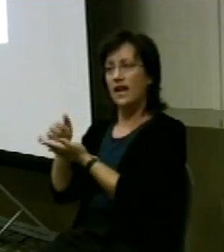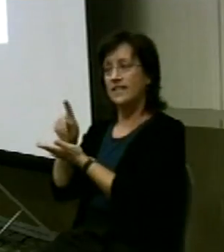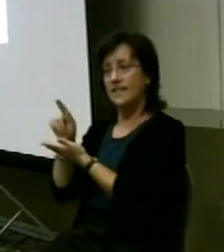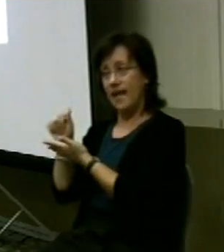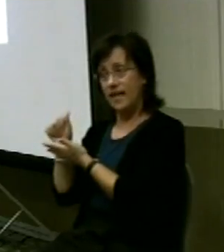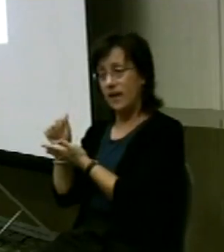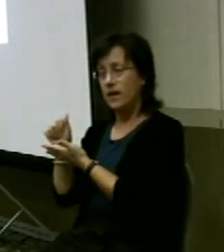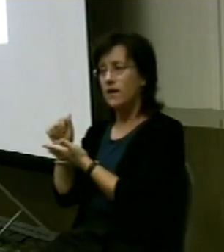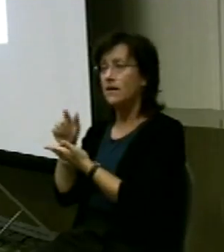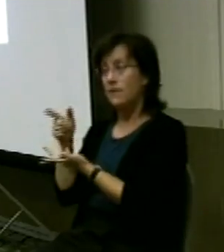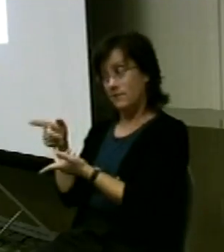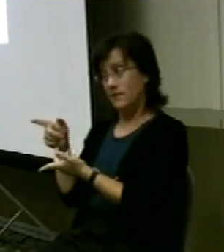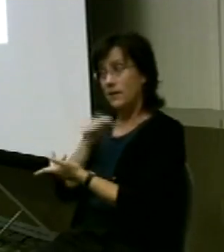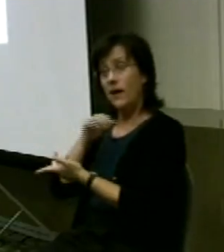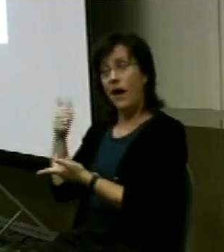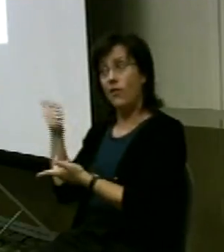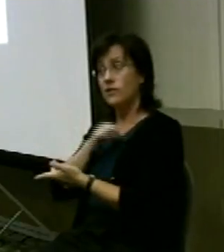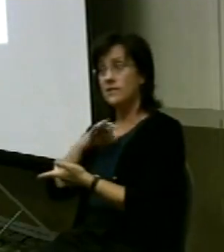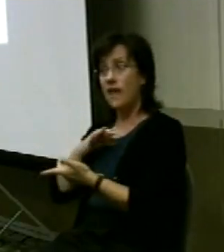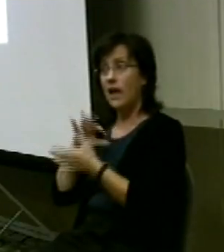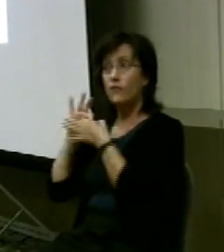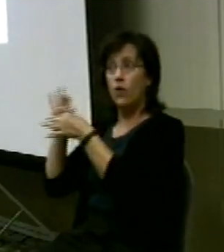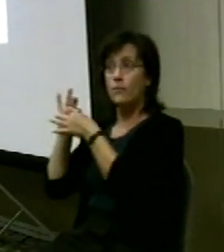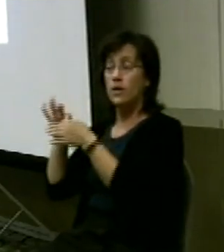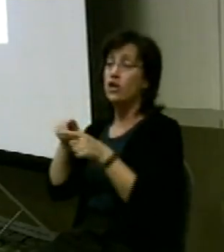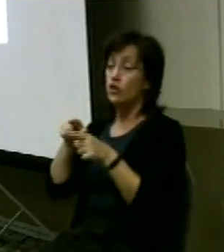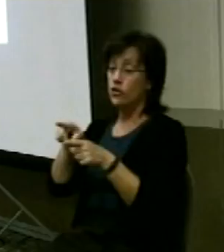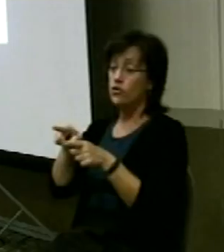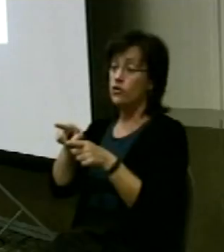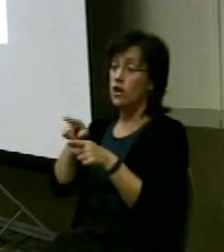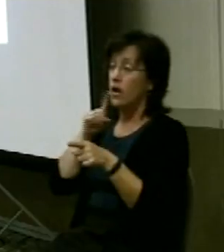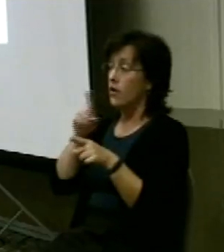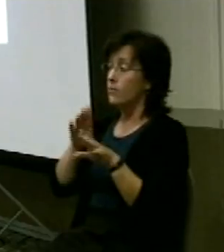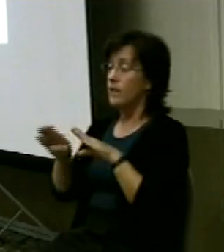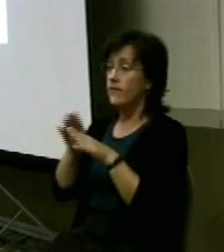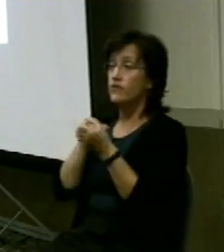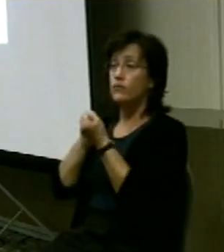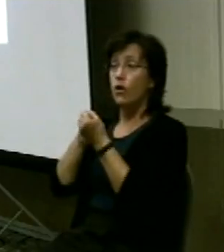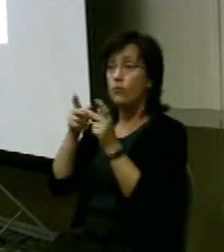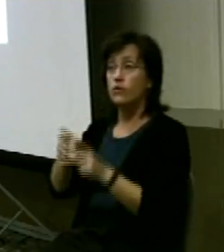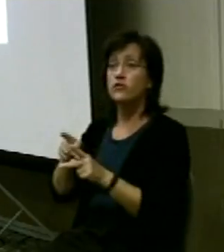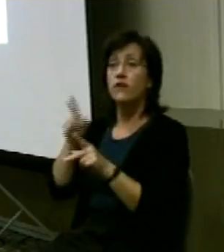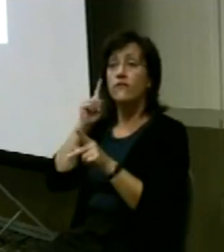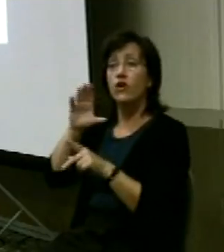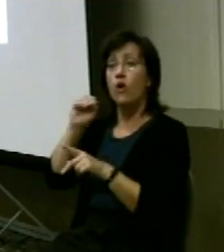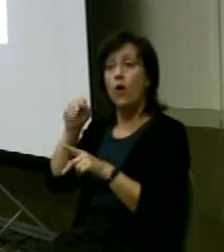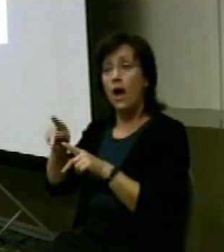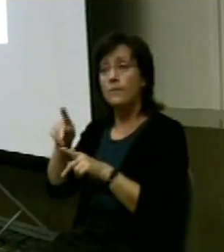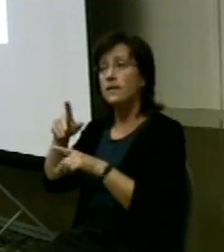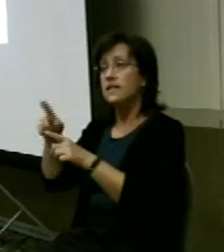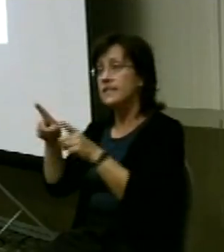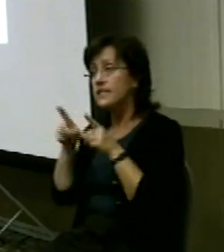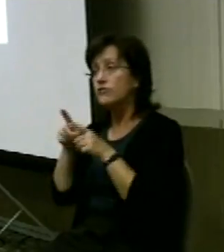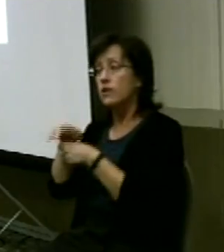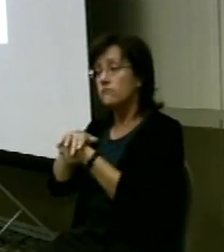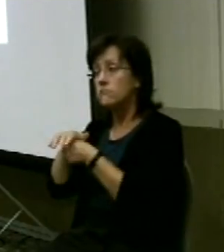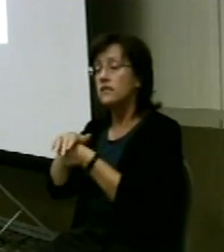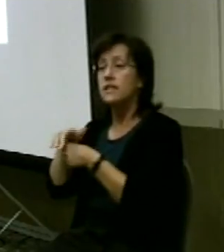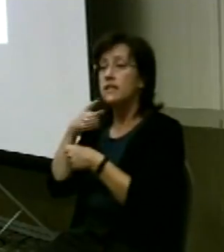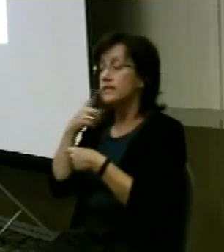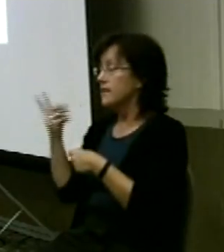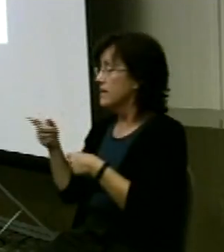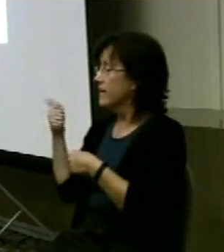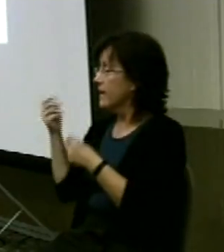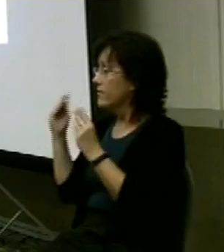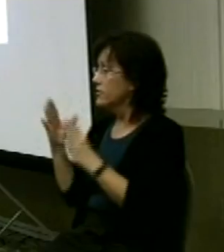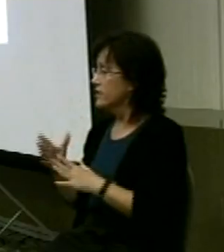staff cooperative. If you, as the behavior support person for your co-op or your district or your area, says to another teacher,